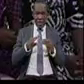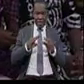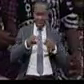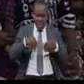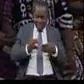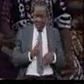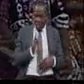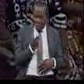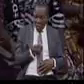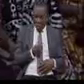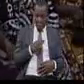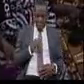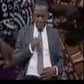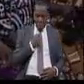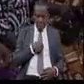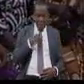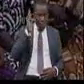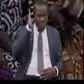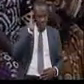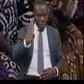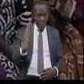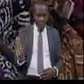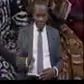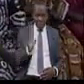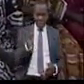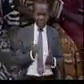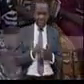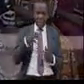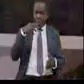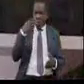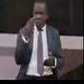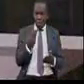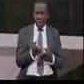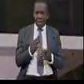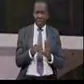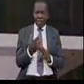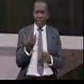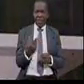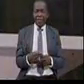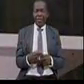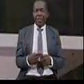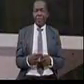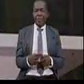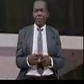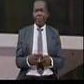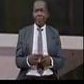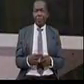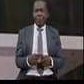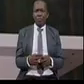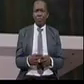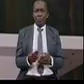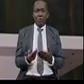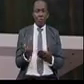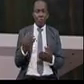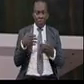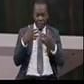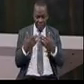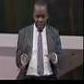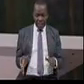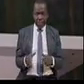none. Before we round off, we're going to invite the camp